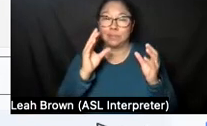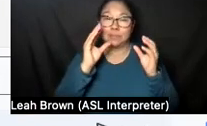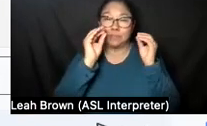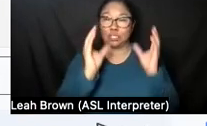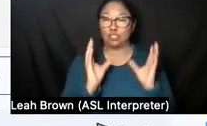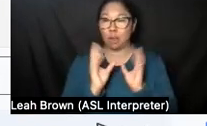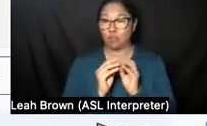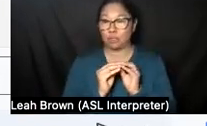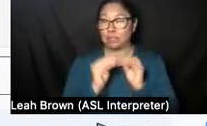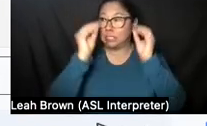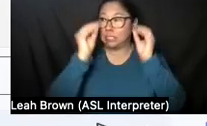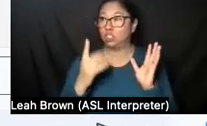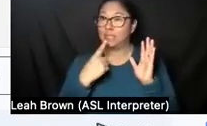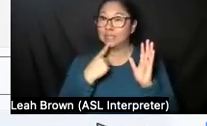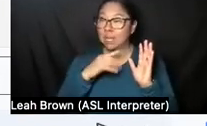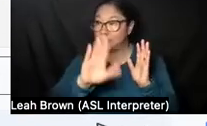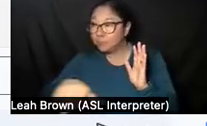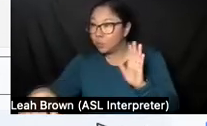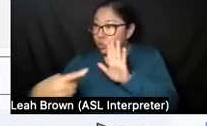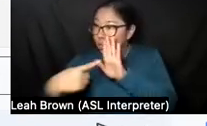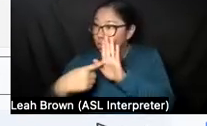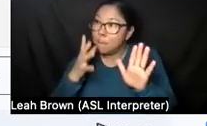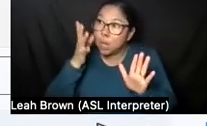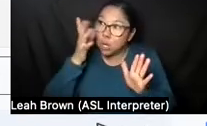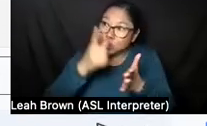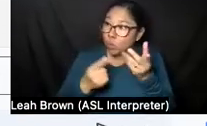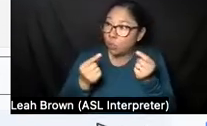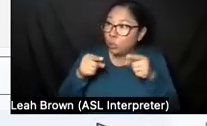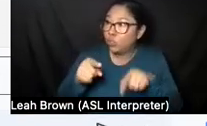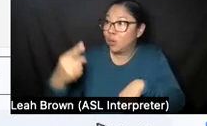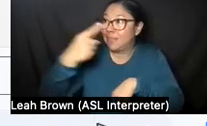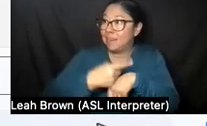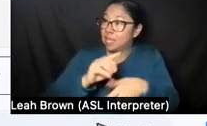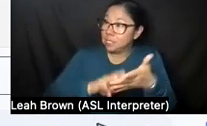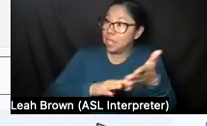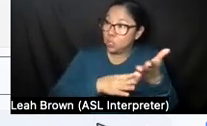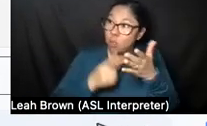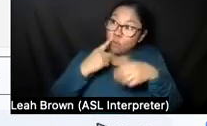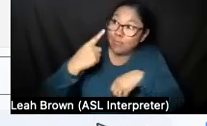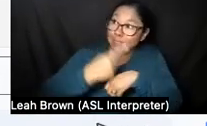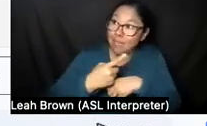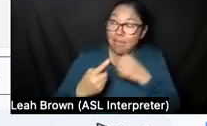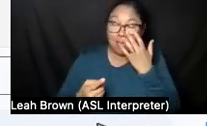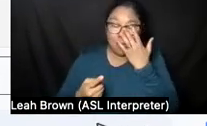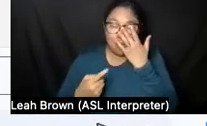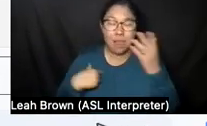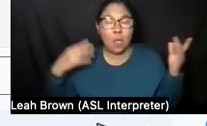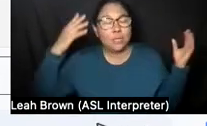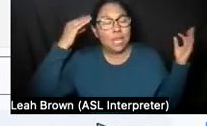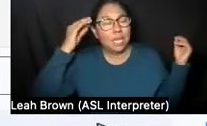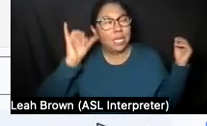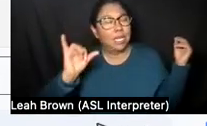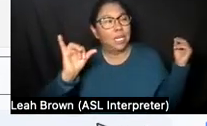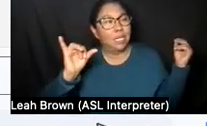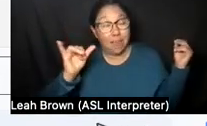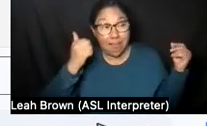your parents what we do during the day and the schedule for the day. Mm-hmm. And so I was just thinking that they do that